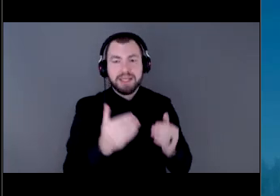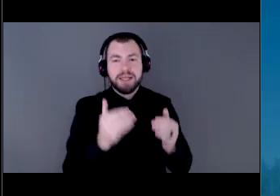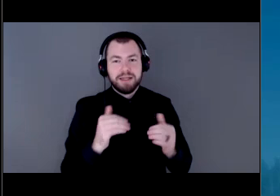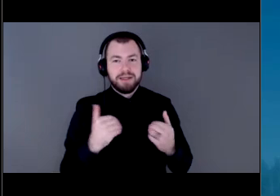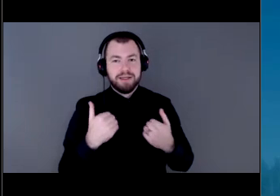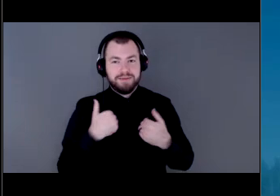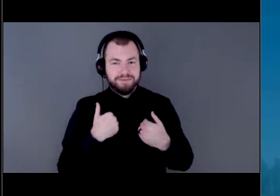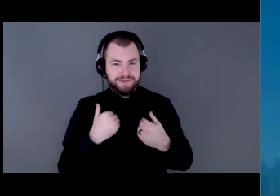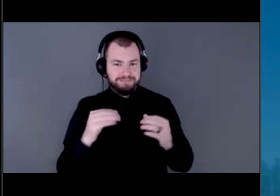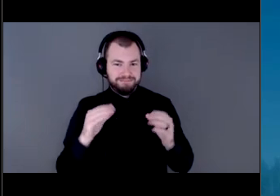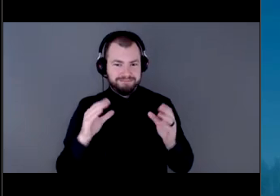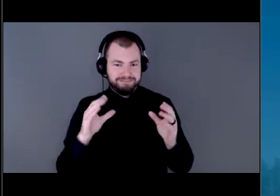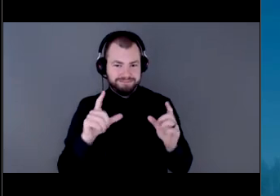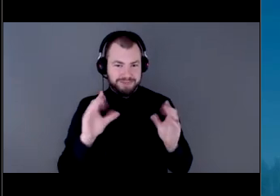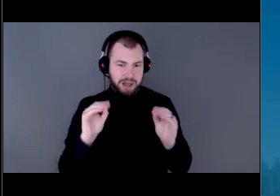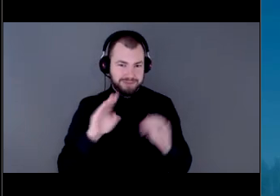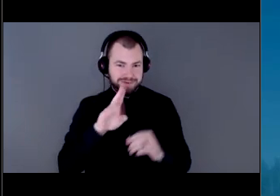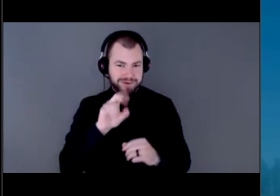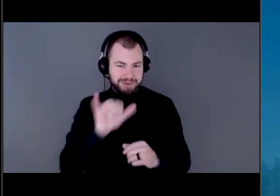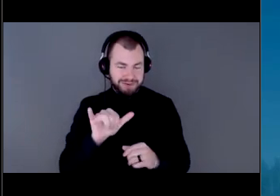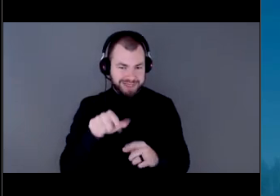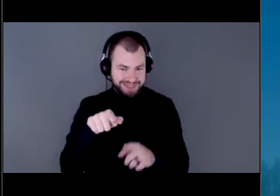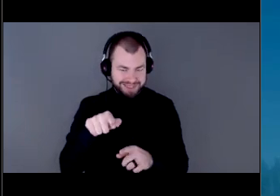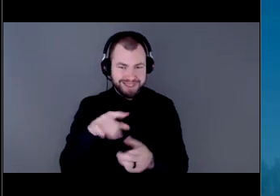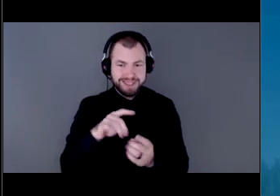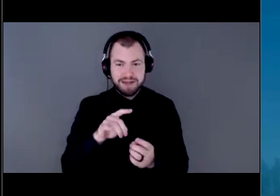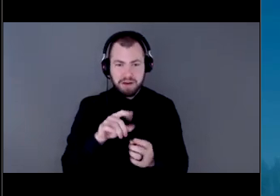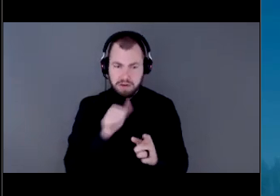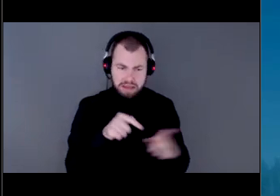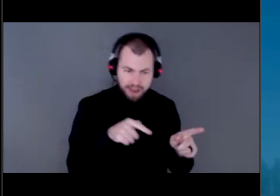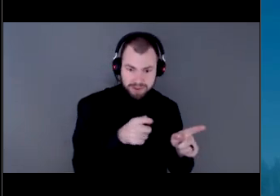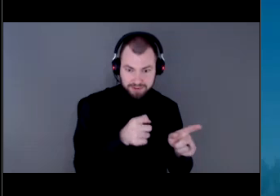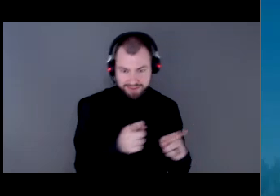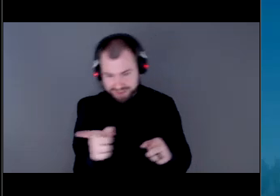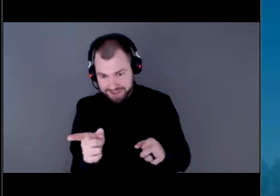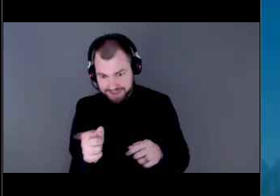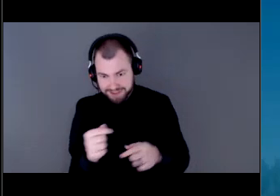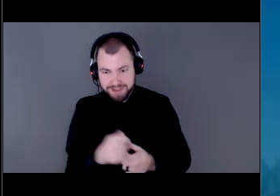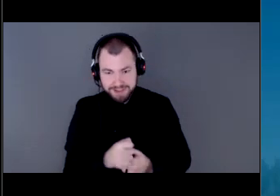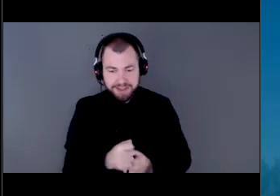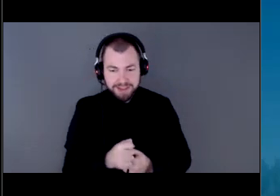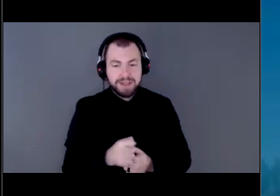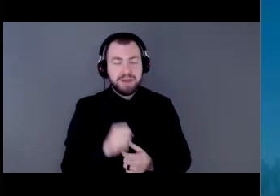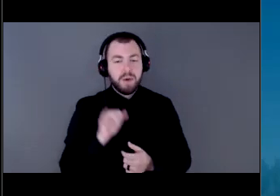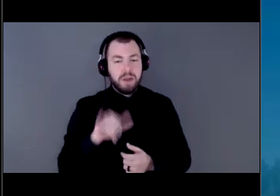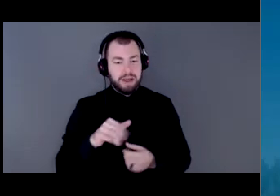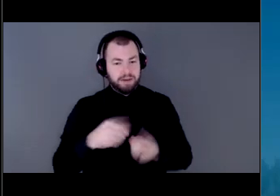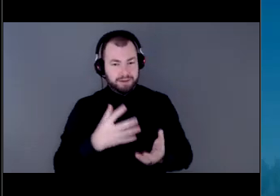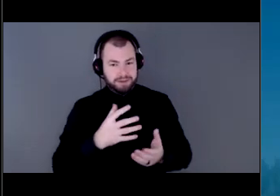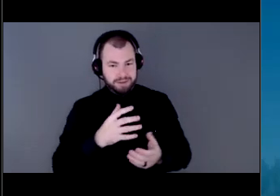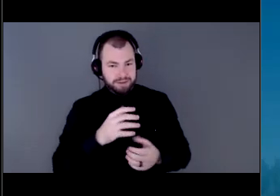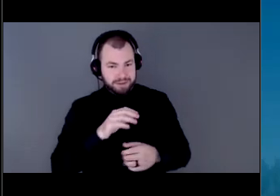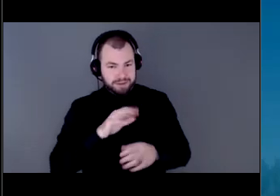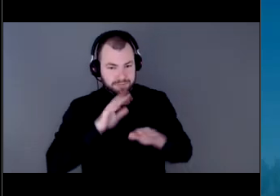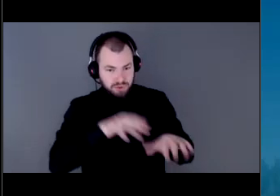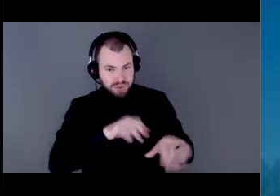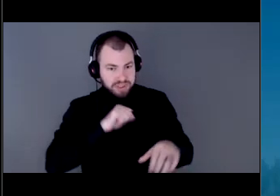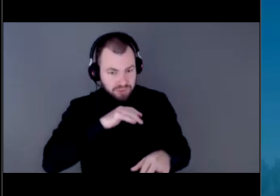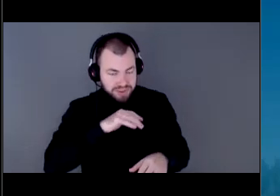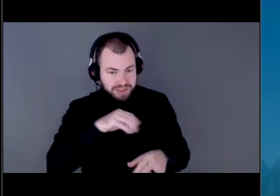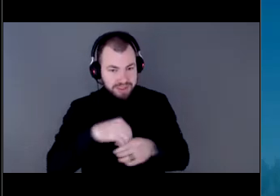saying, don't go that way, go this way. It's not only a source of marine debris in the Gulf of Maine, but it's a safety hazard. If that